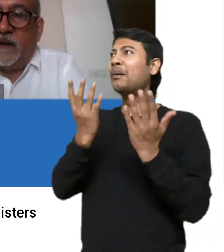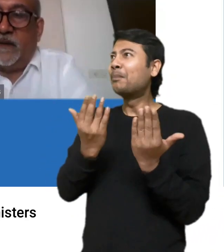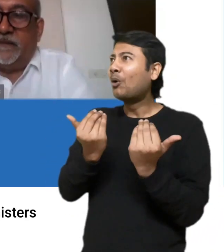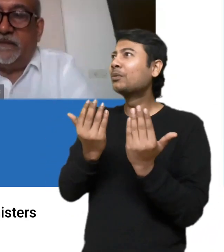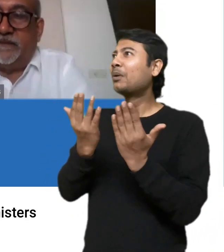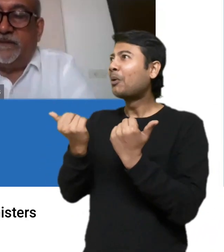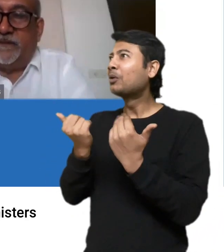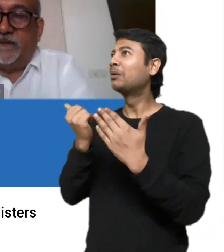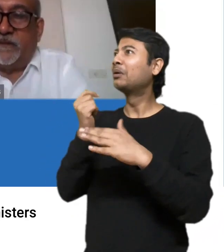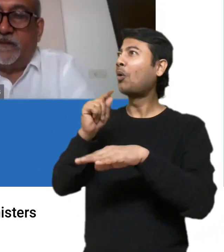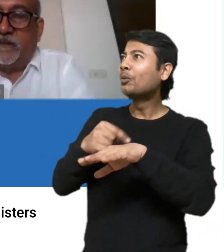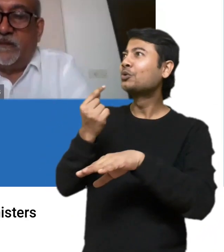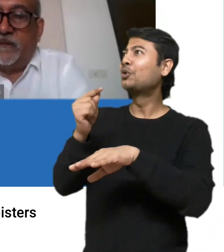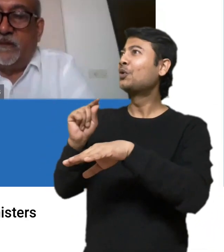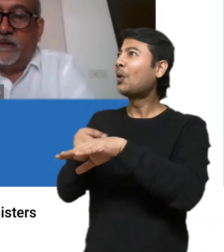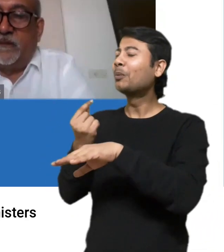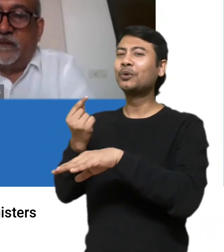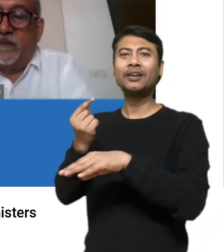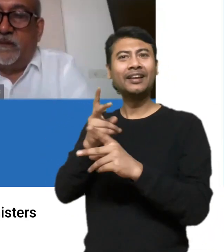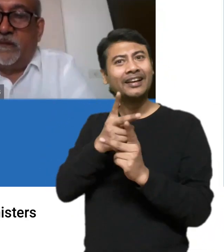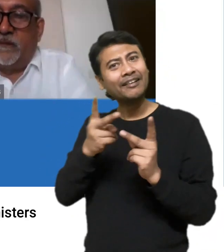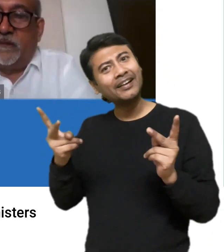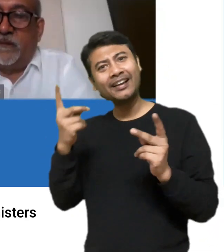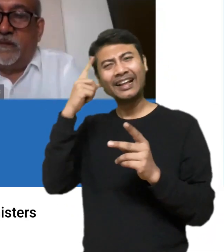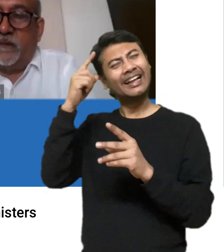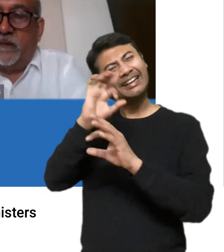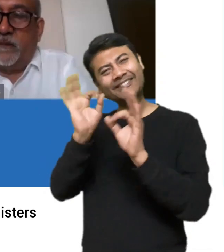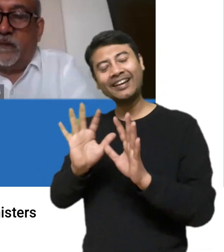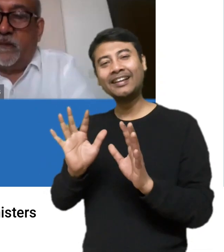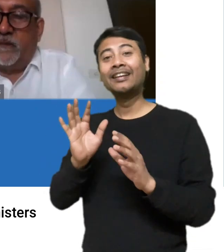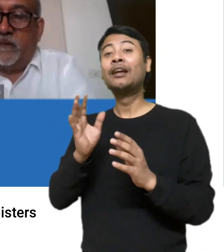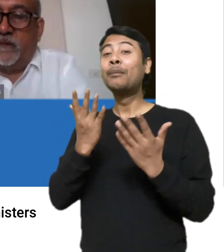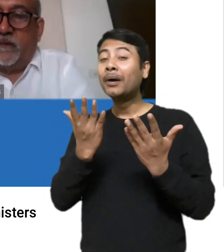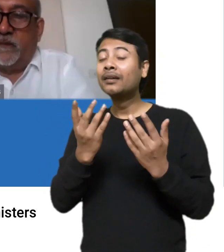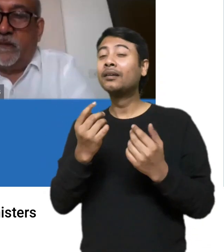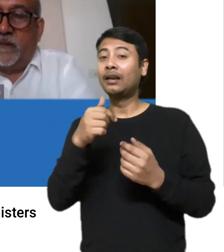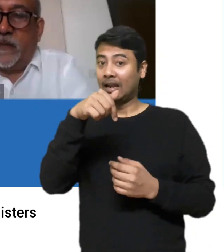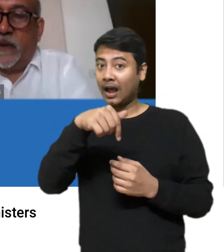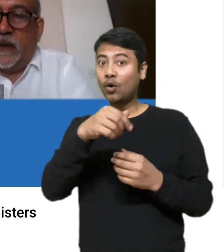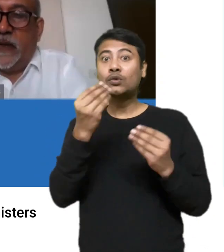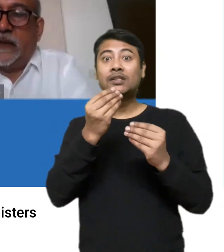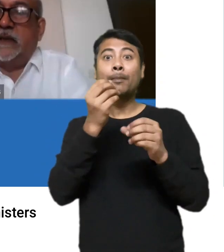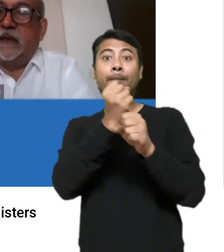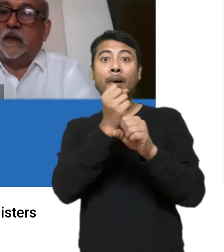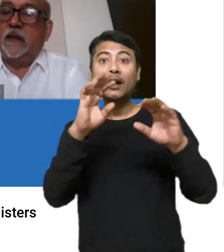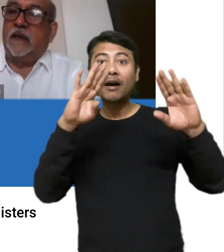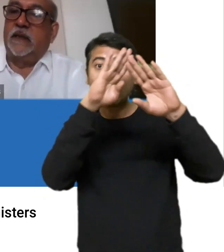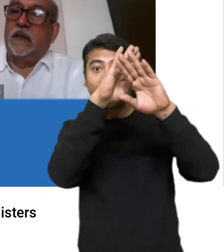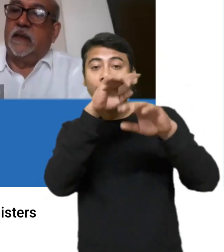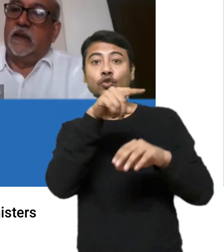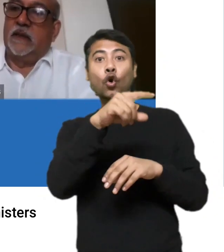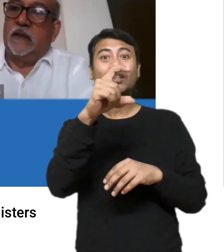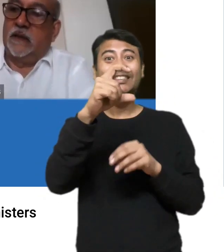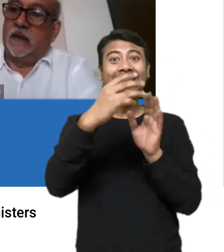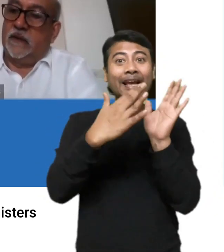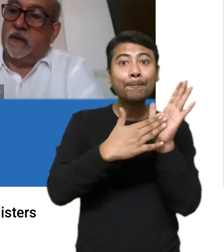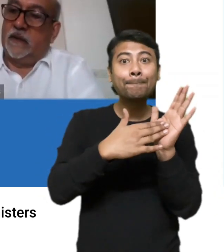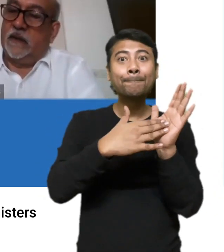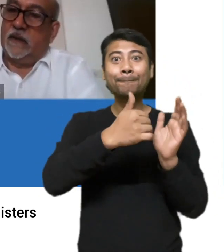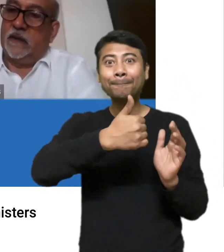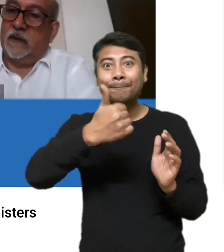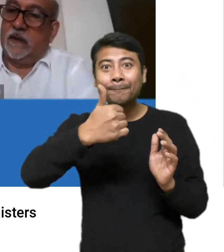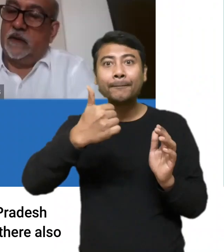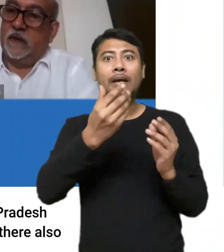we are working or talking closely with few chief ministers or few governors or few ministers, I see